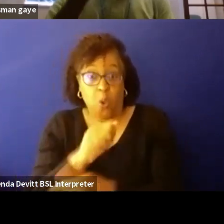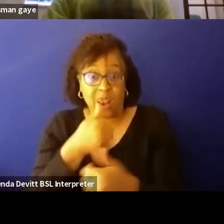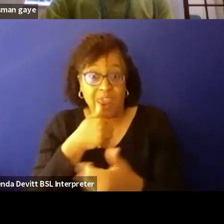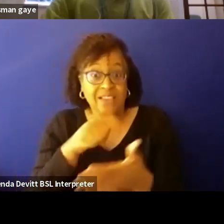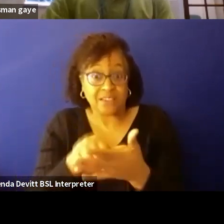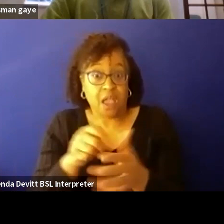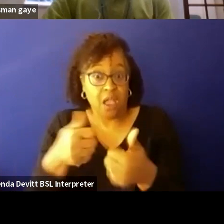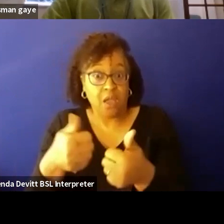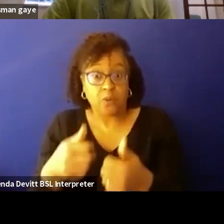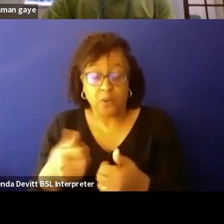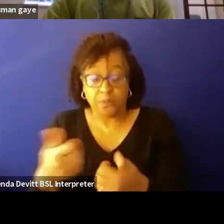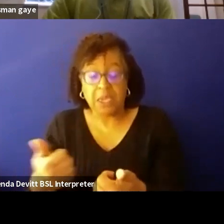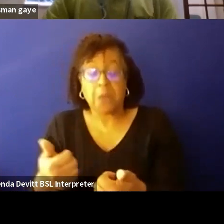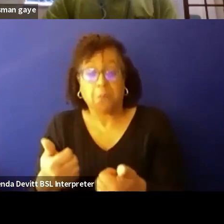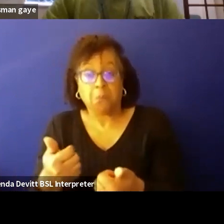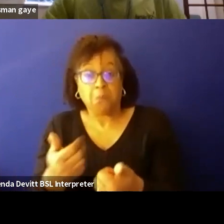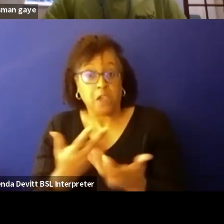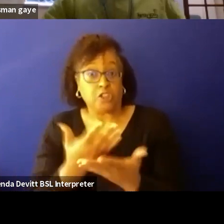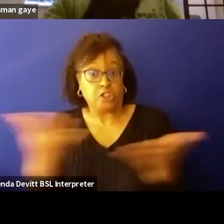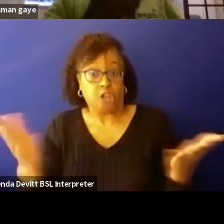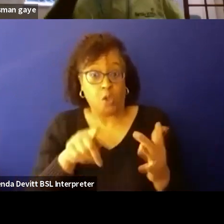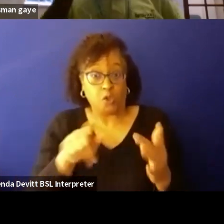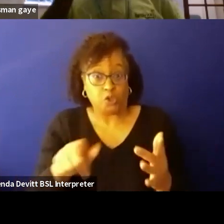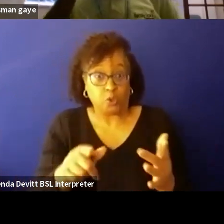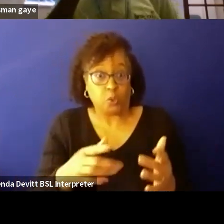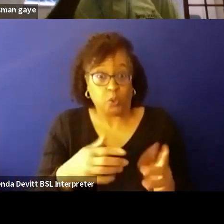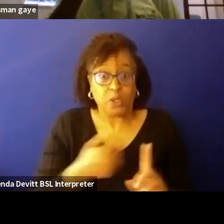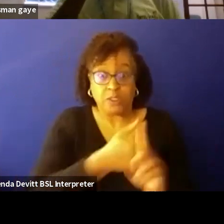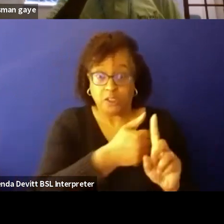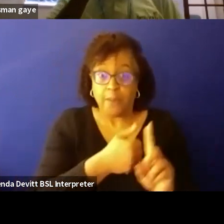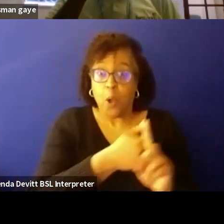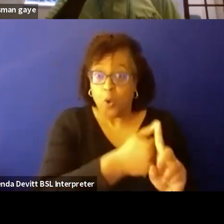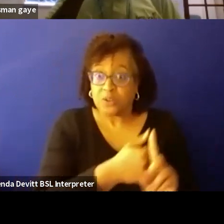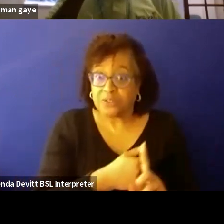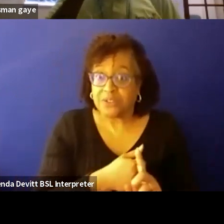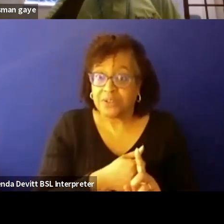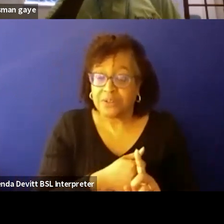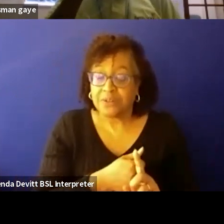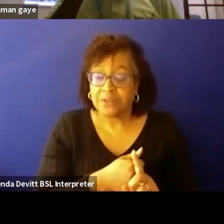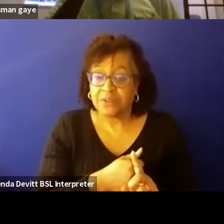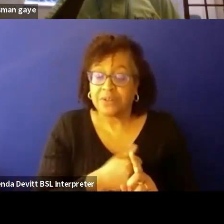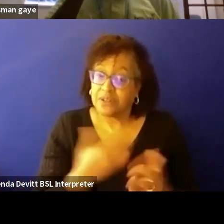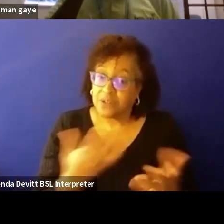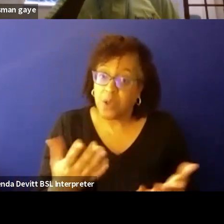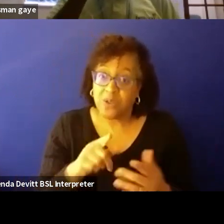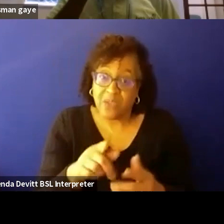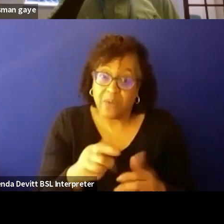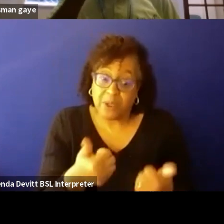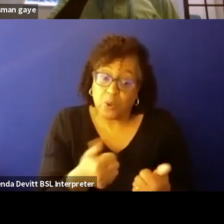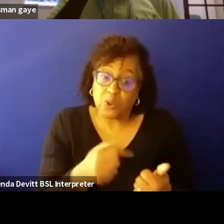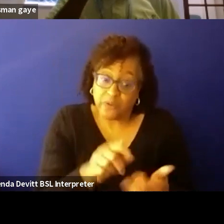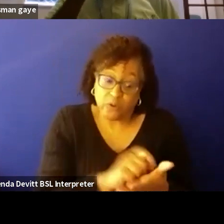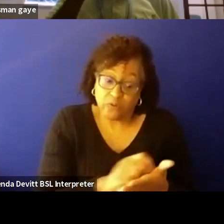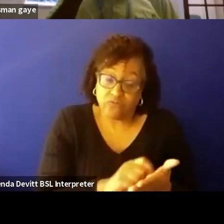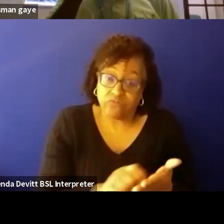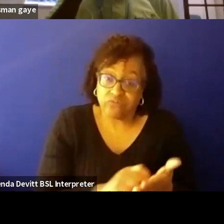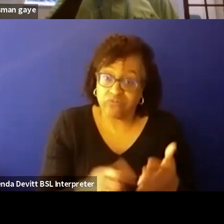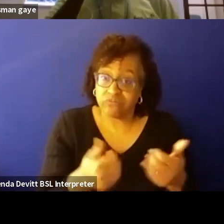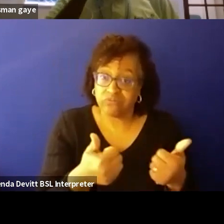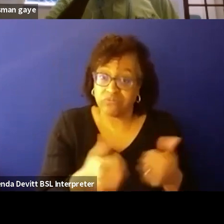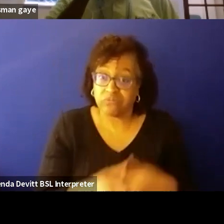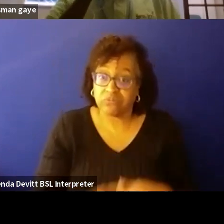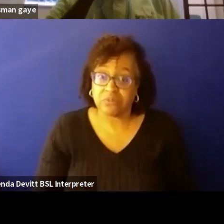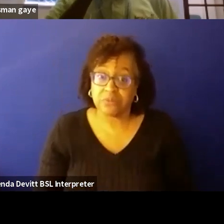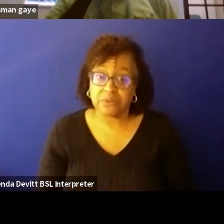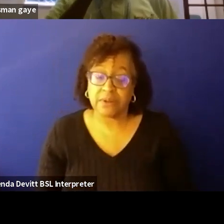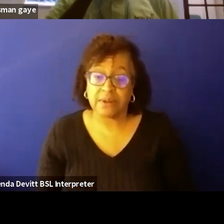help. Thank you. Thank you so much. Jason, it's over to you, please. Thank you, Yvonne.